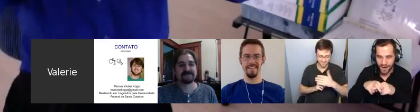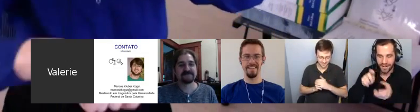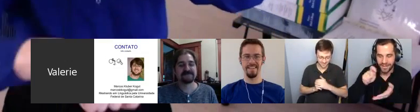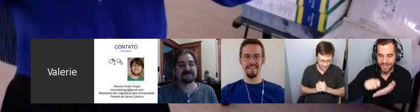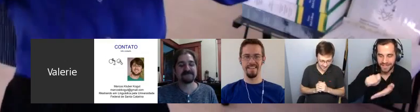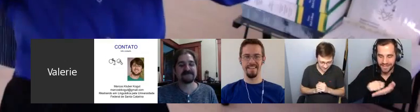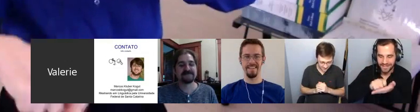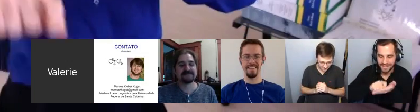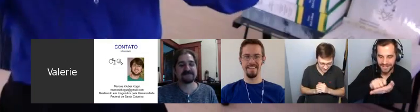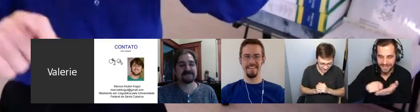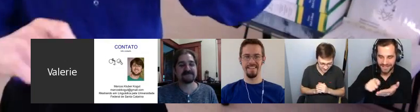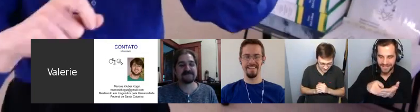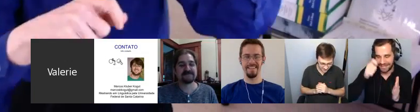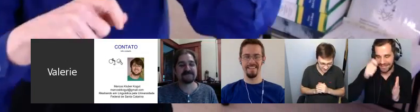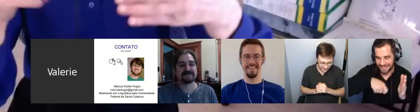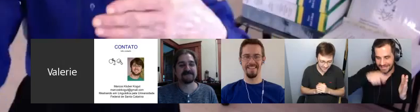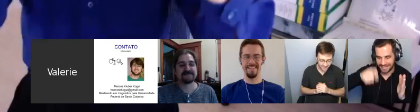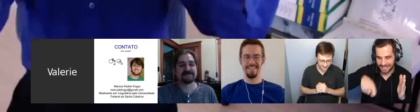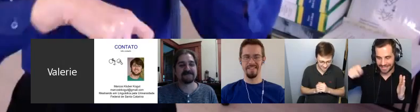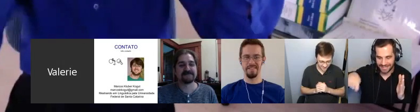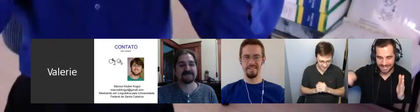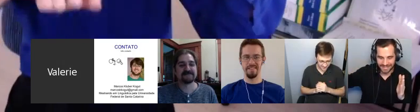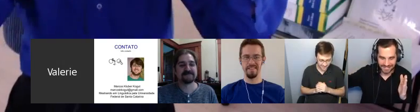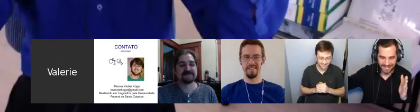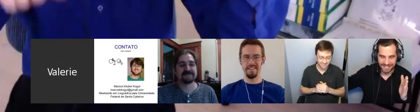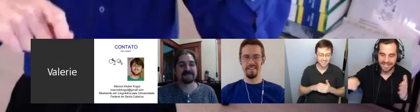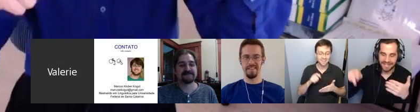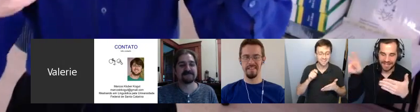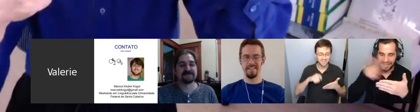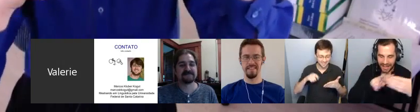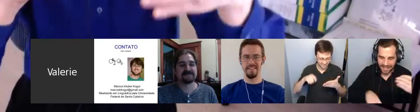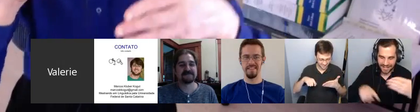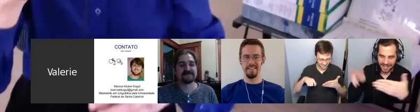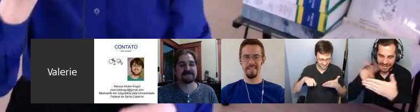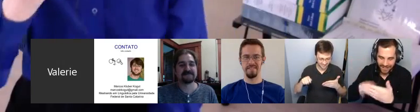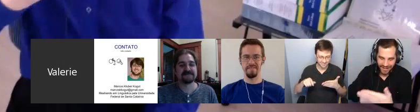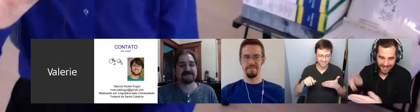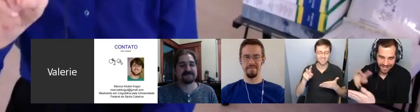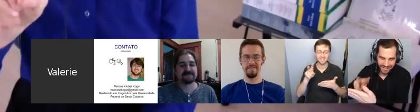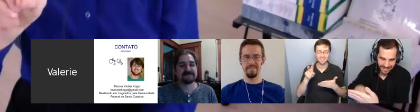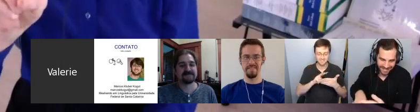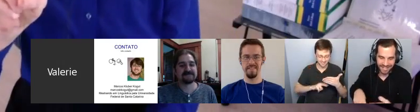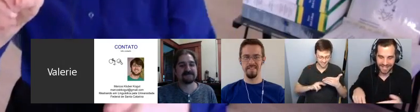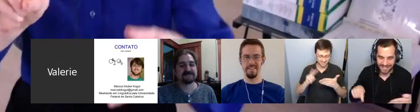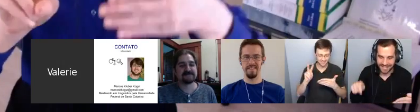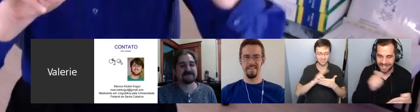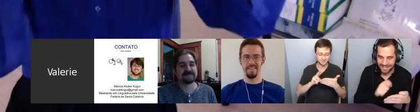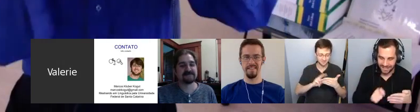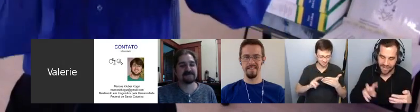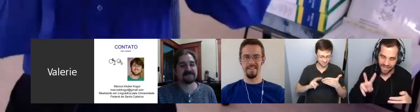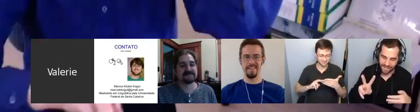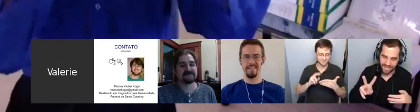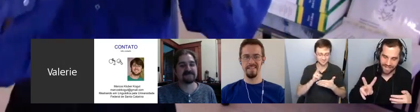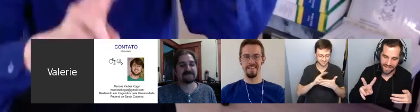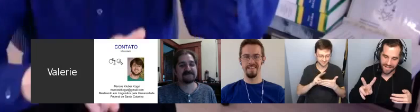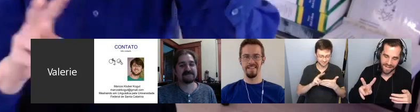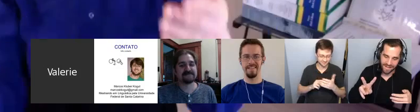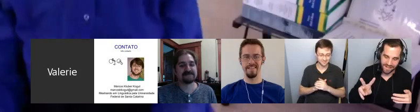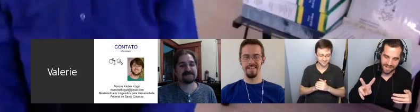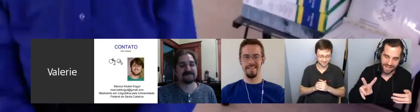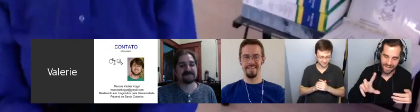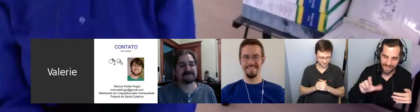you have to write down like this, you know, and then my name starts with a V, so